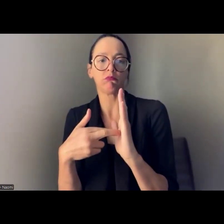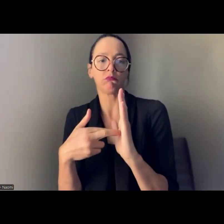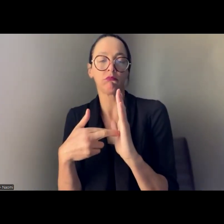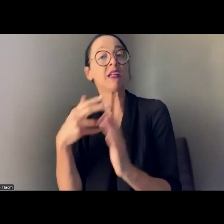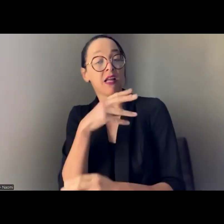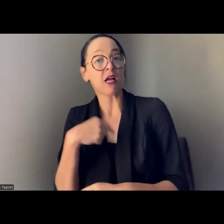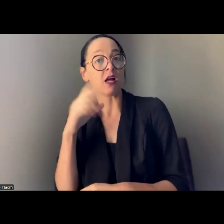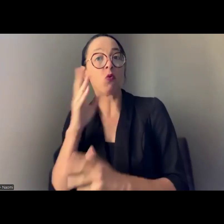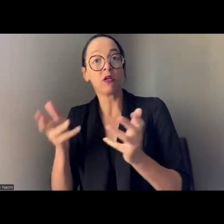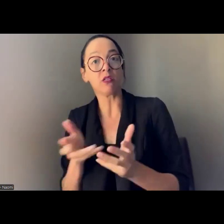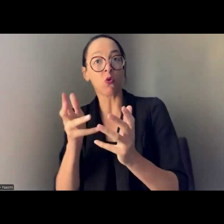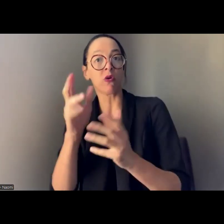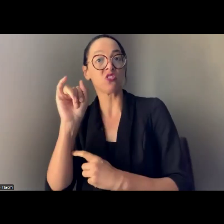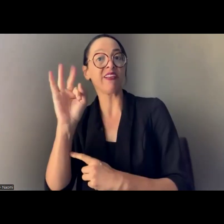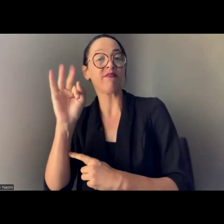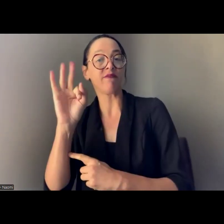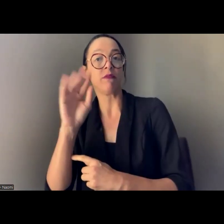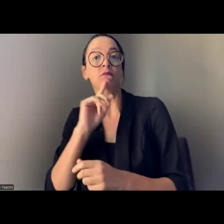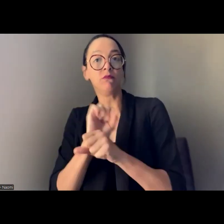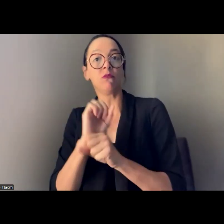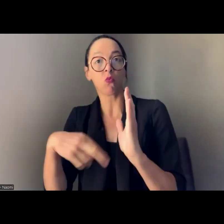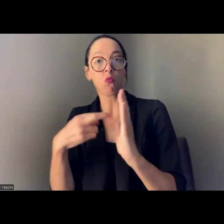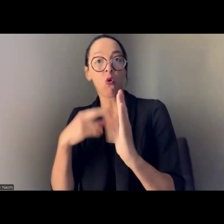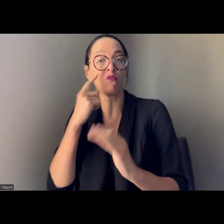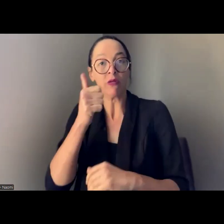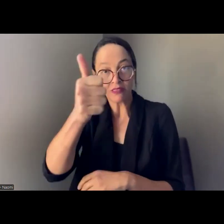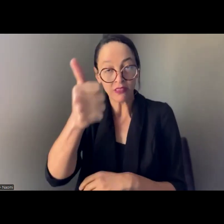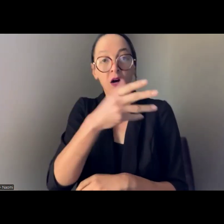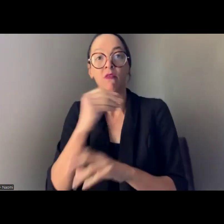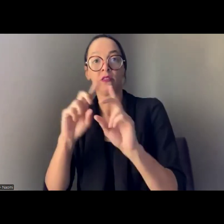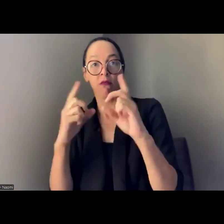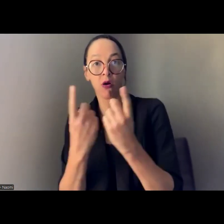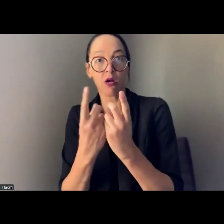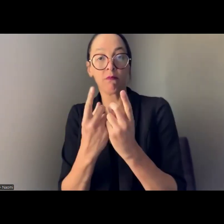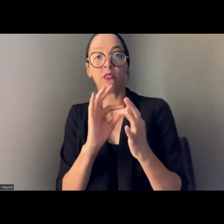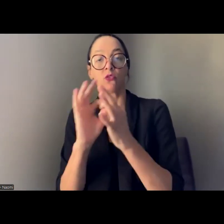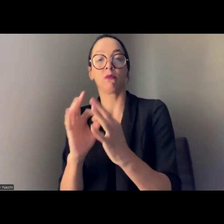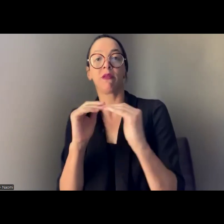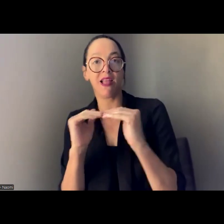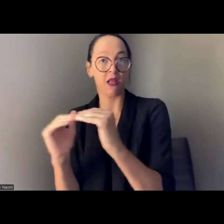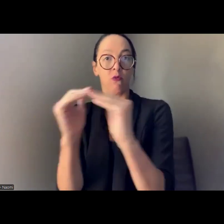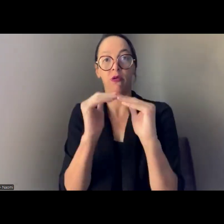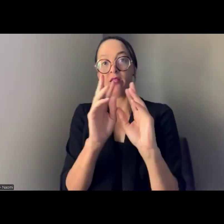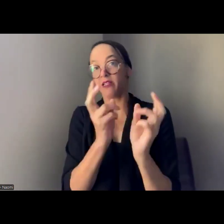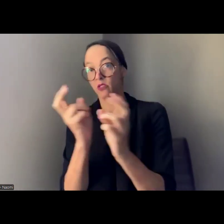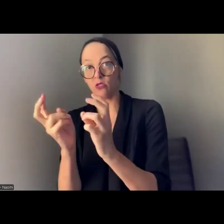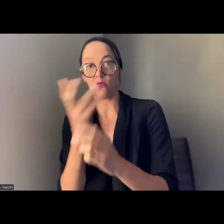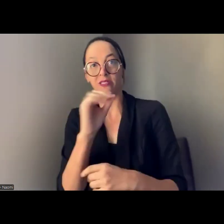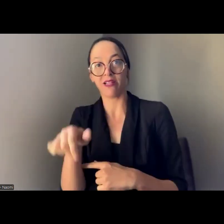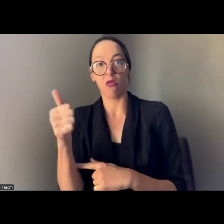for you and the department in terms of the equity issues and other efforts by the state that may be in